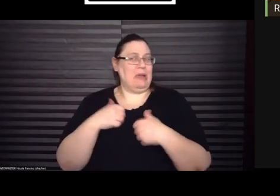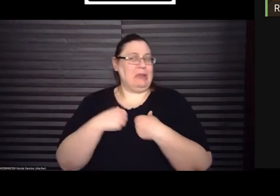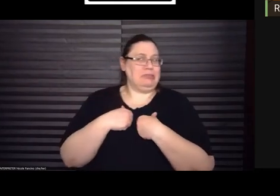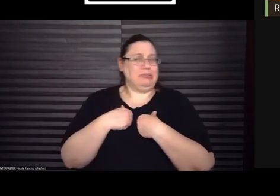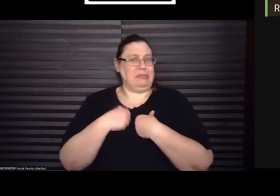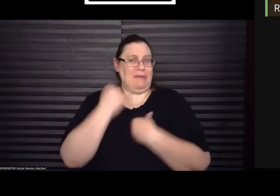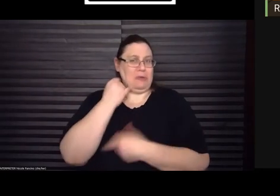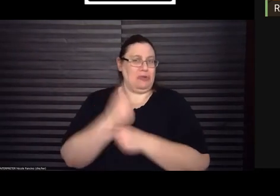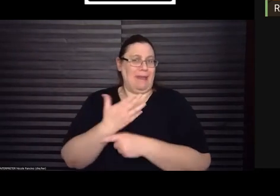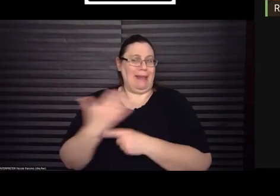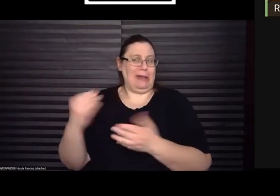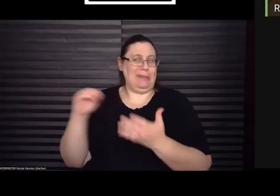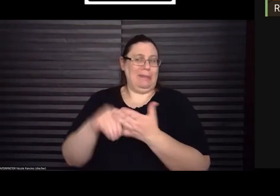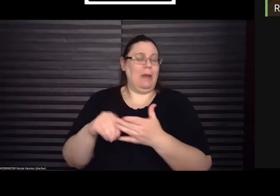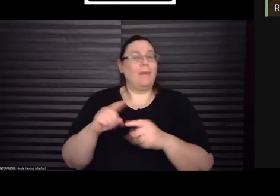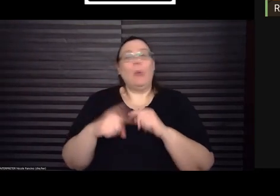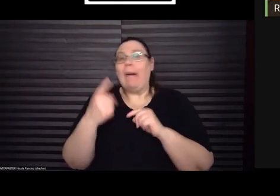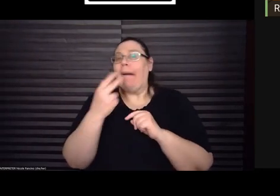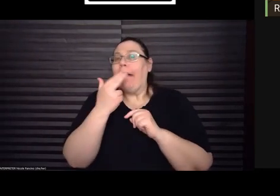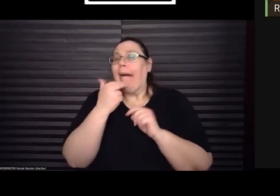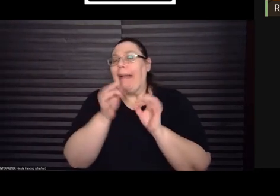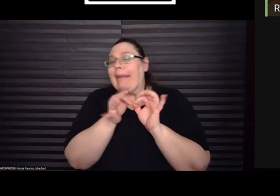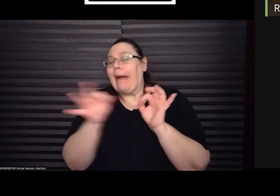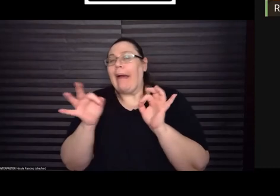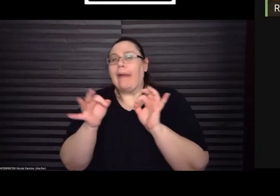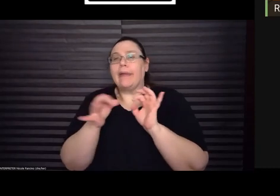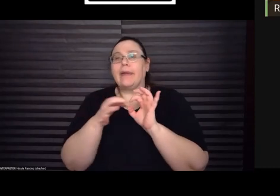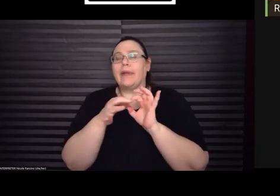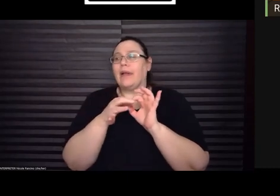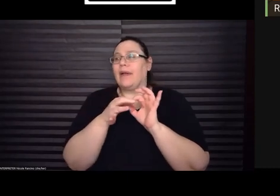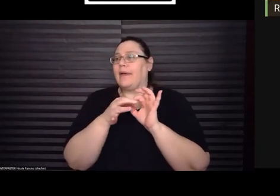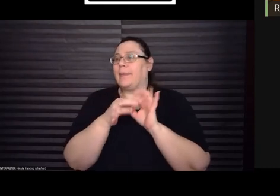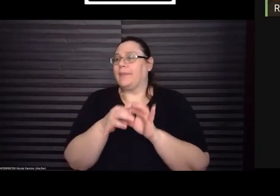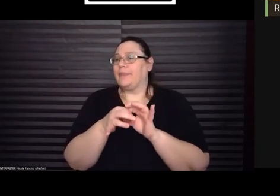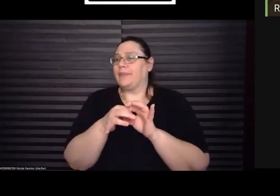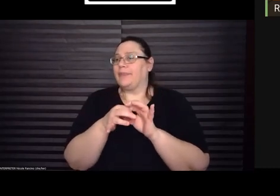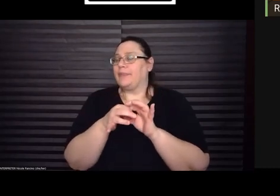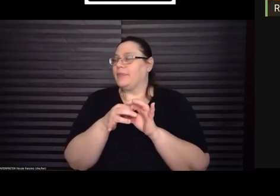like ambivalent about it, but I just have like a little line about,